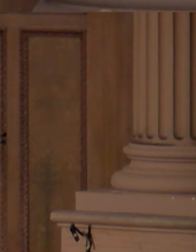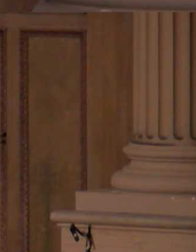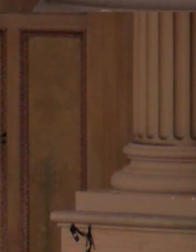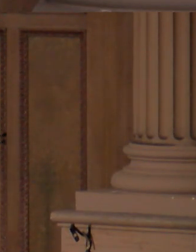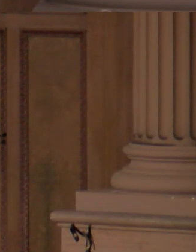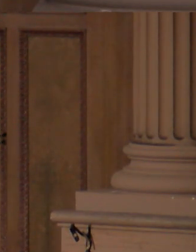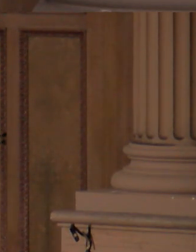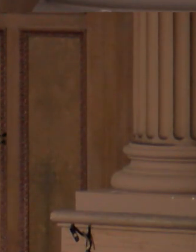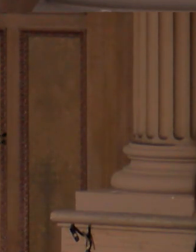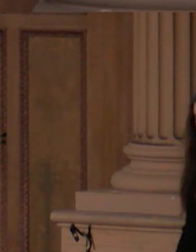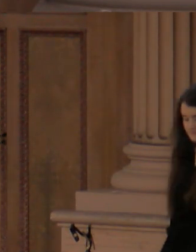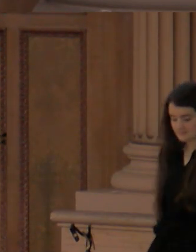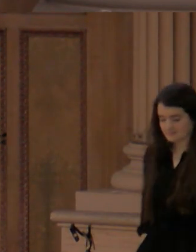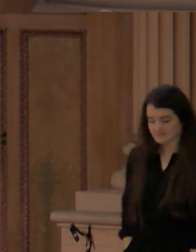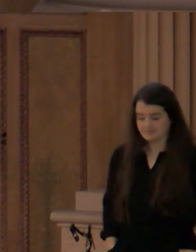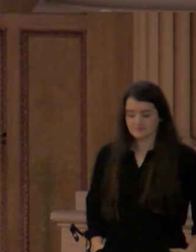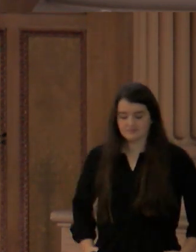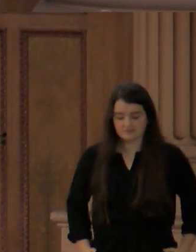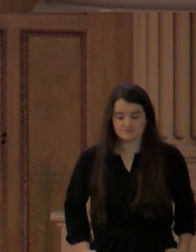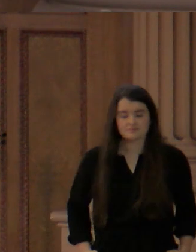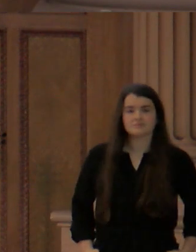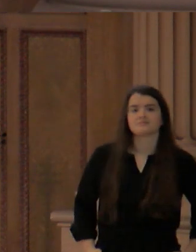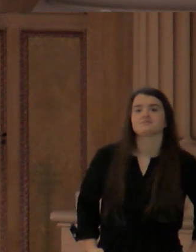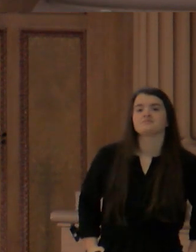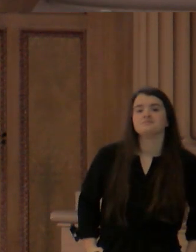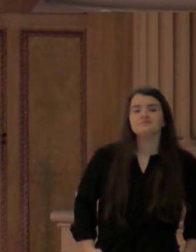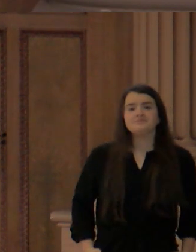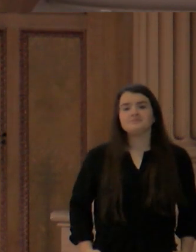only take from their people acting like they are the true king.